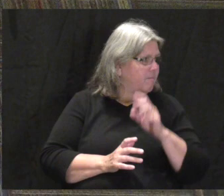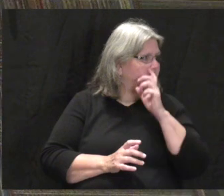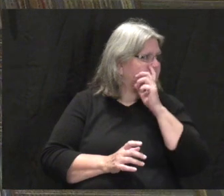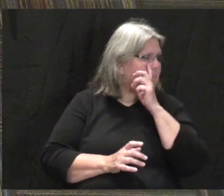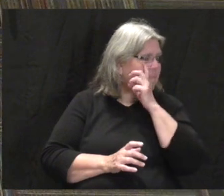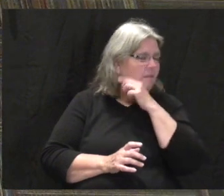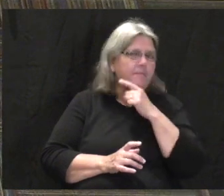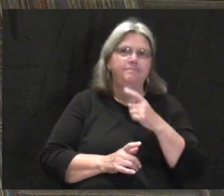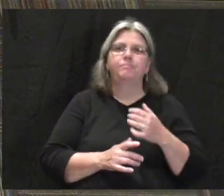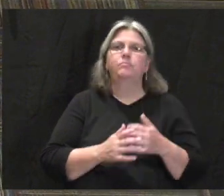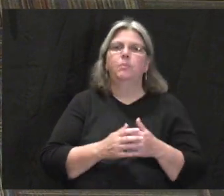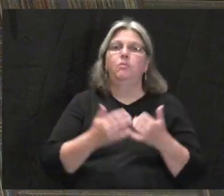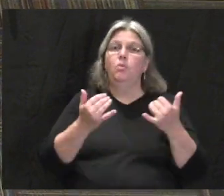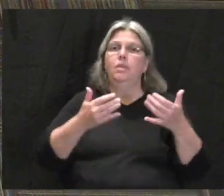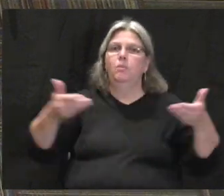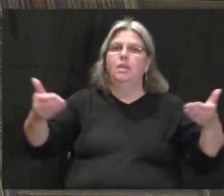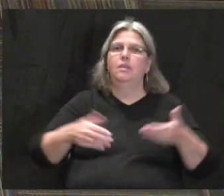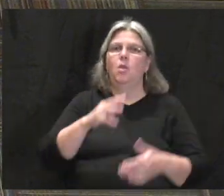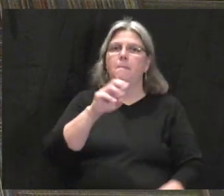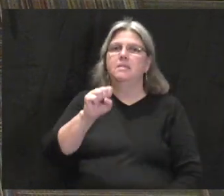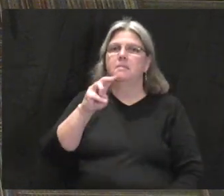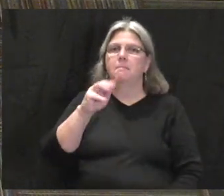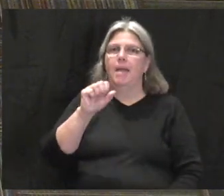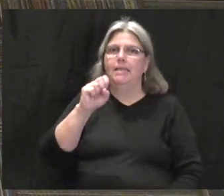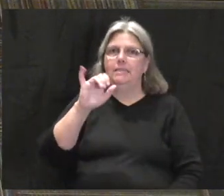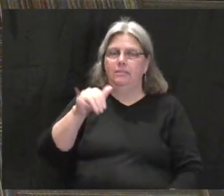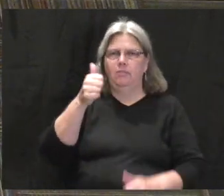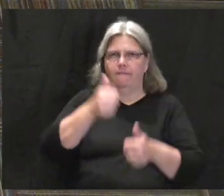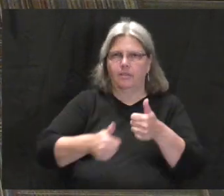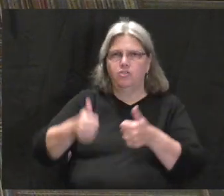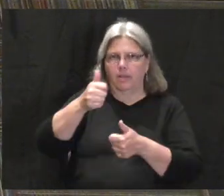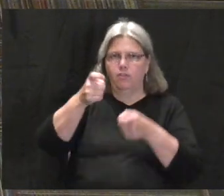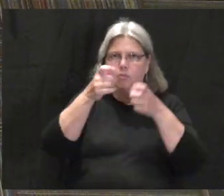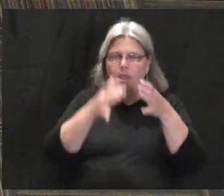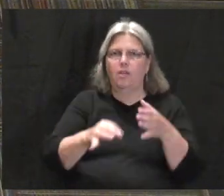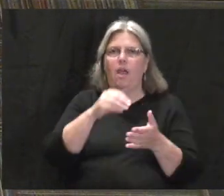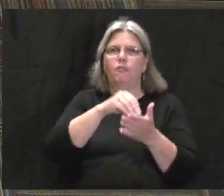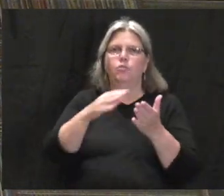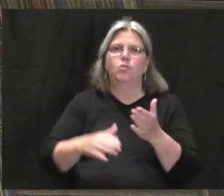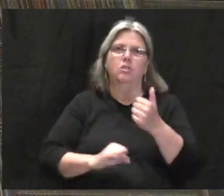I'm going to introduce Missy Massey, who is Executive Director of Student Support Services.